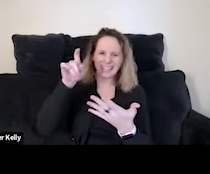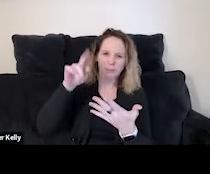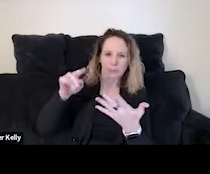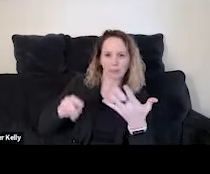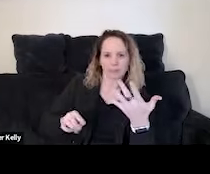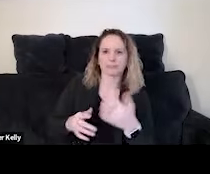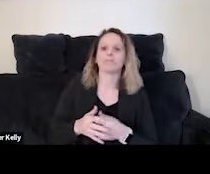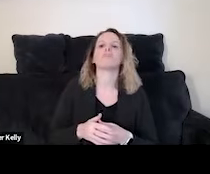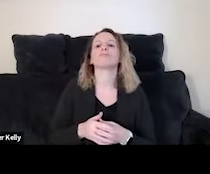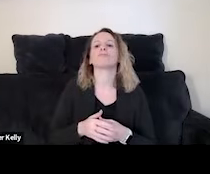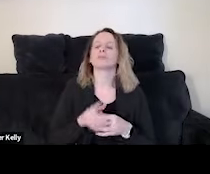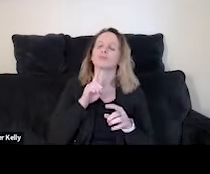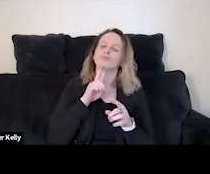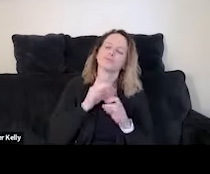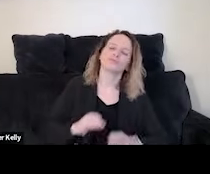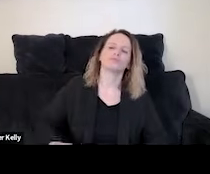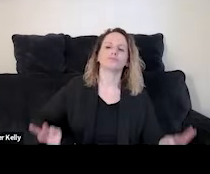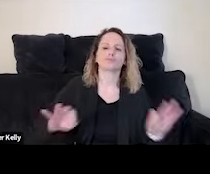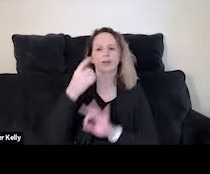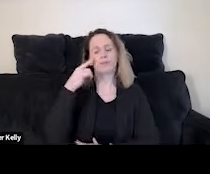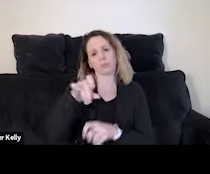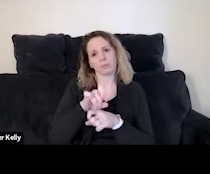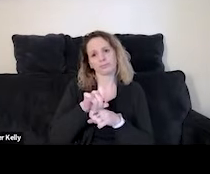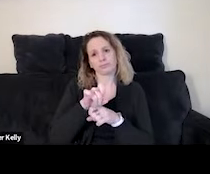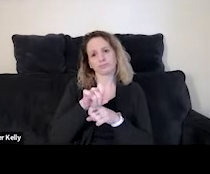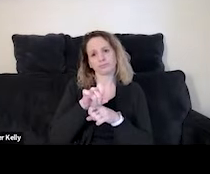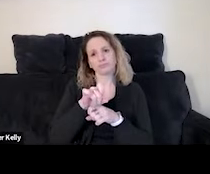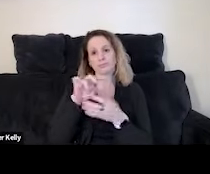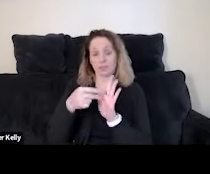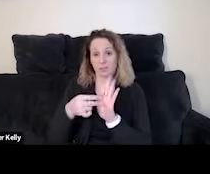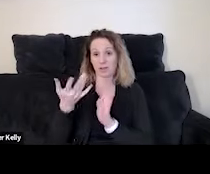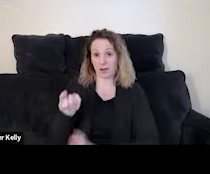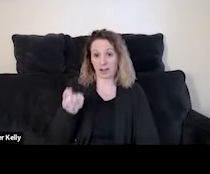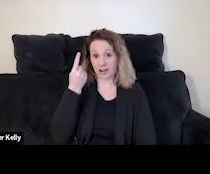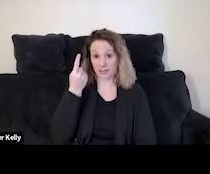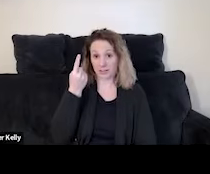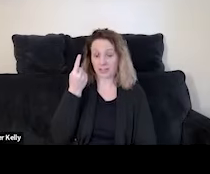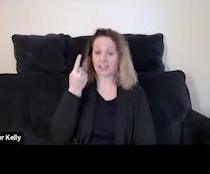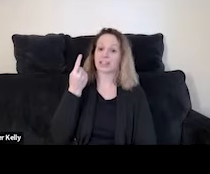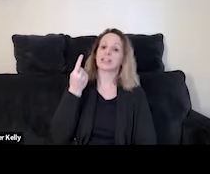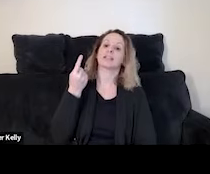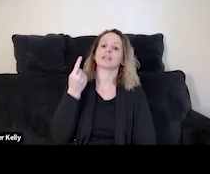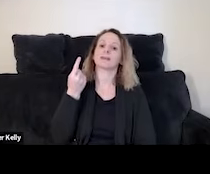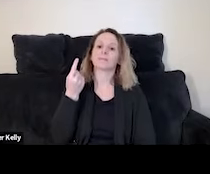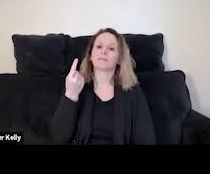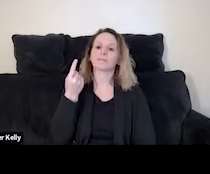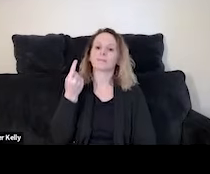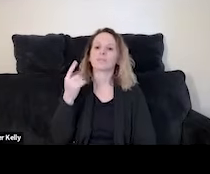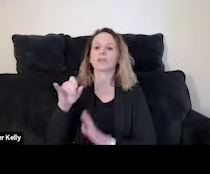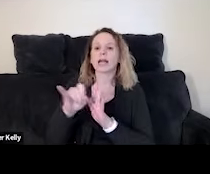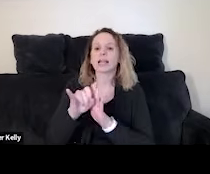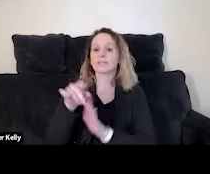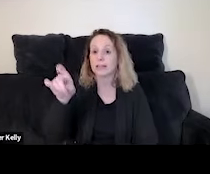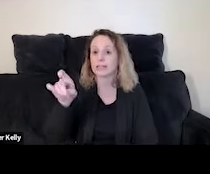it is incredibly important in terms of this work. That means that we want to understand both the inner setting, we're going to identify the